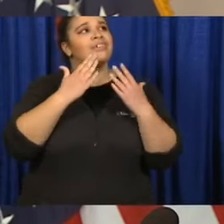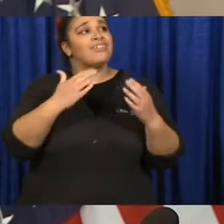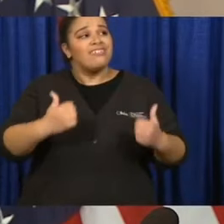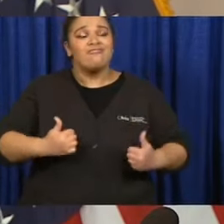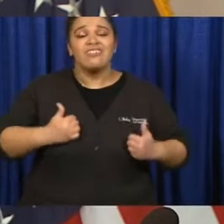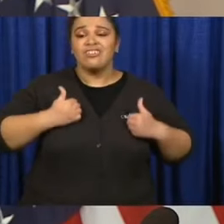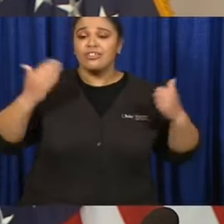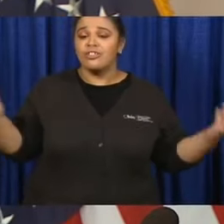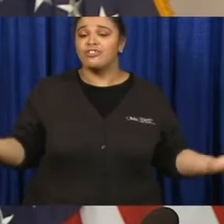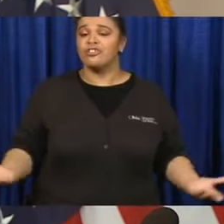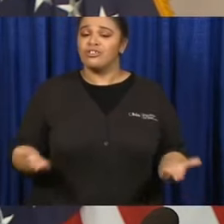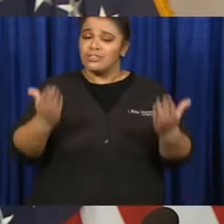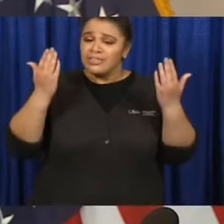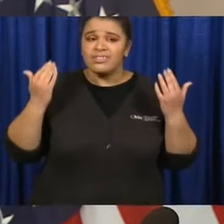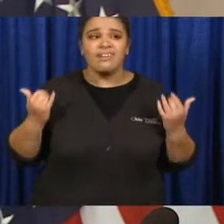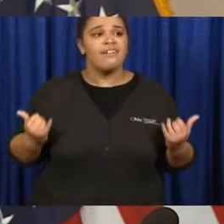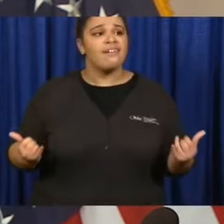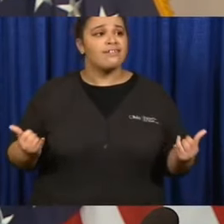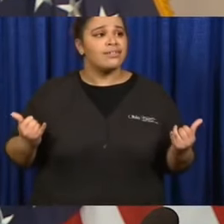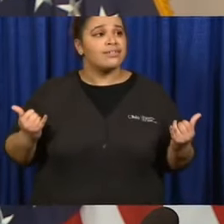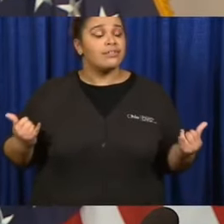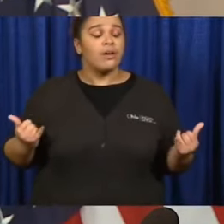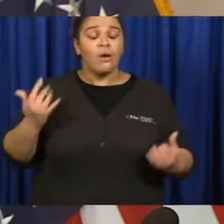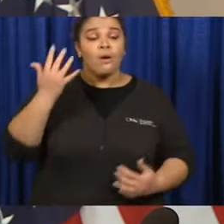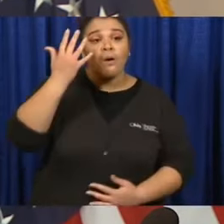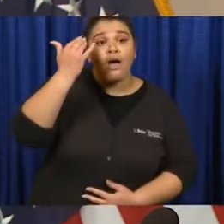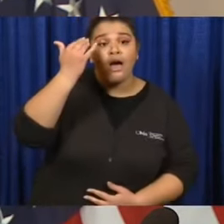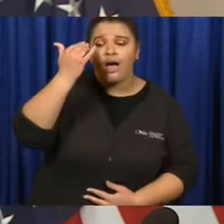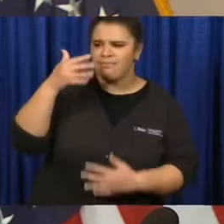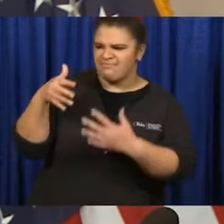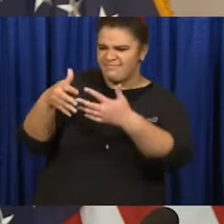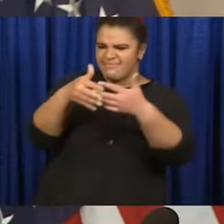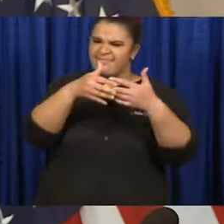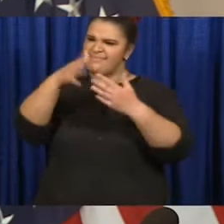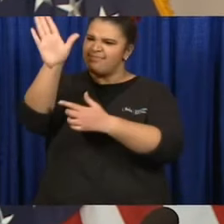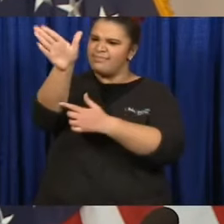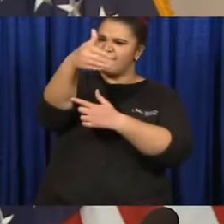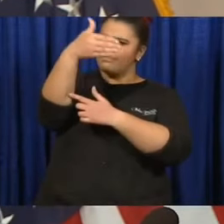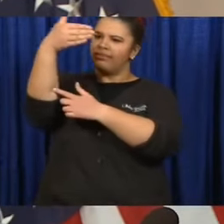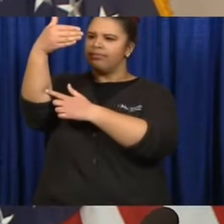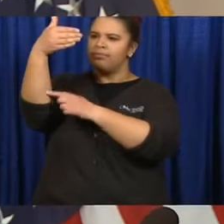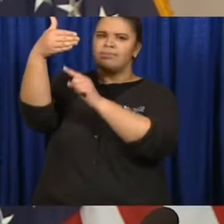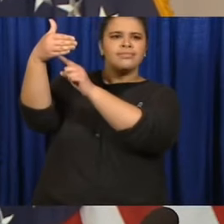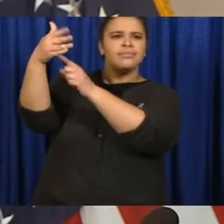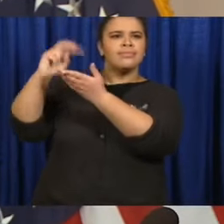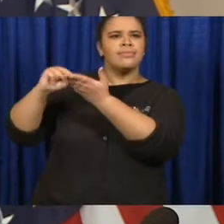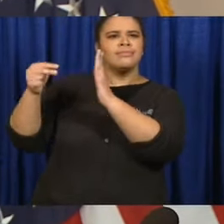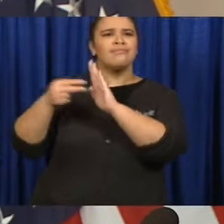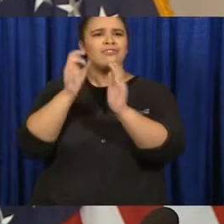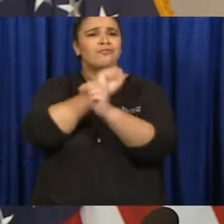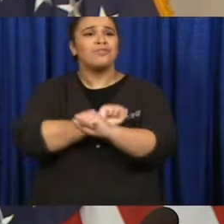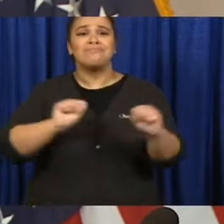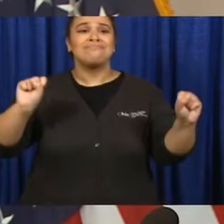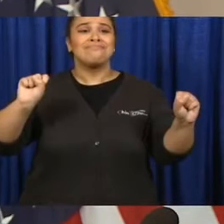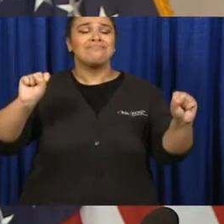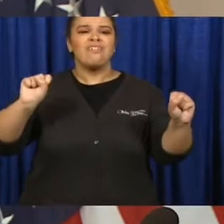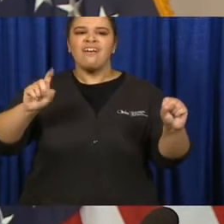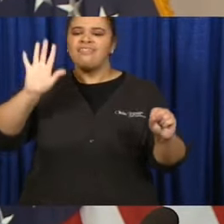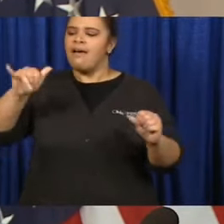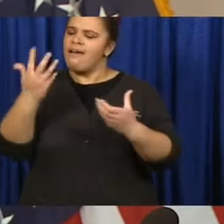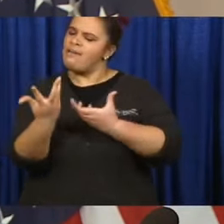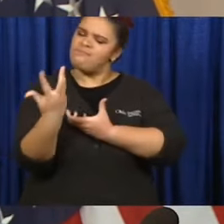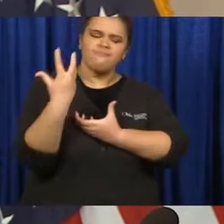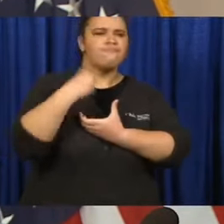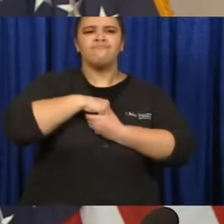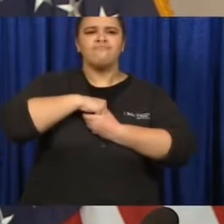to be living here today, 'cause the flag still stands for freedom, and you can't